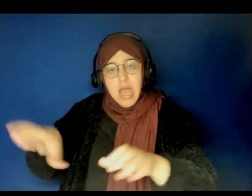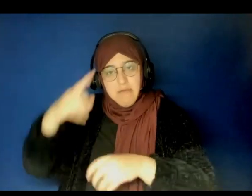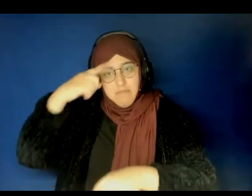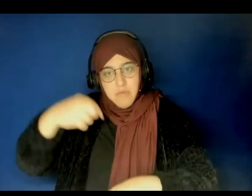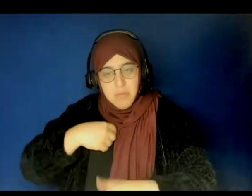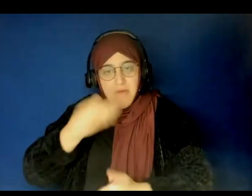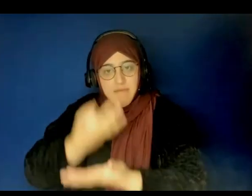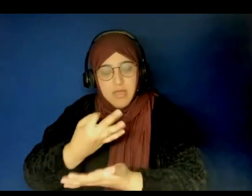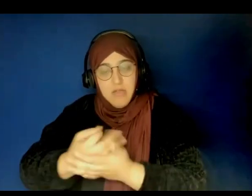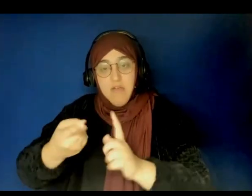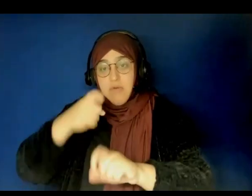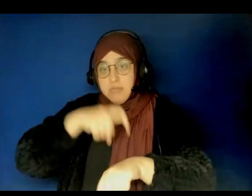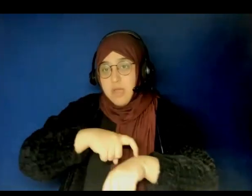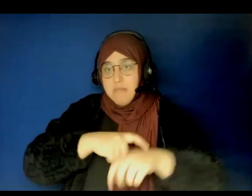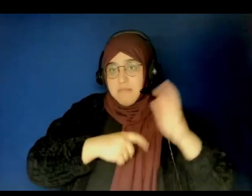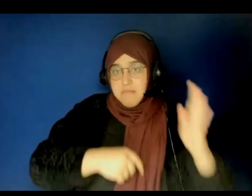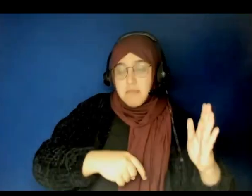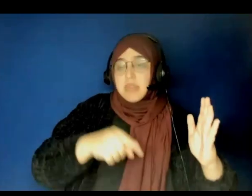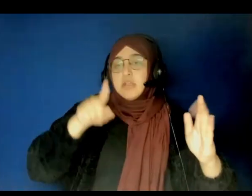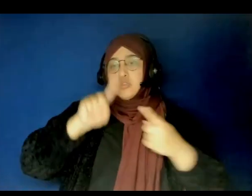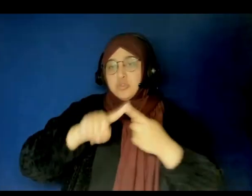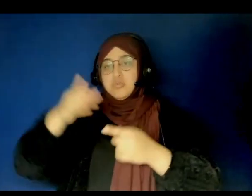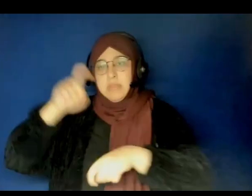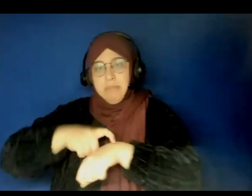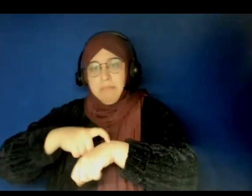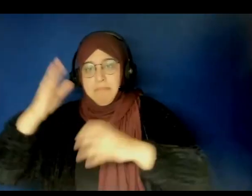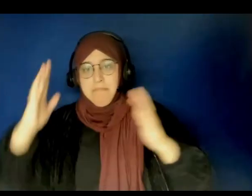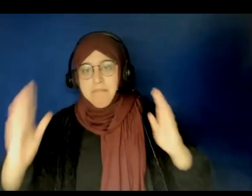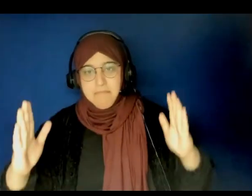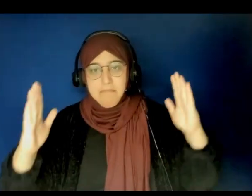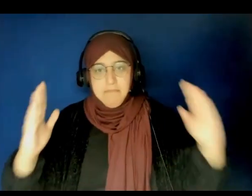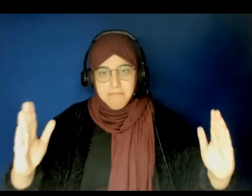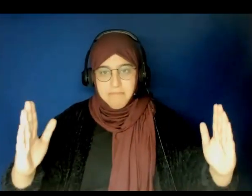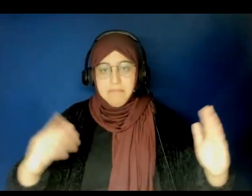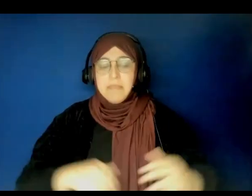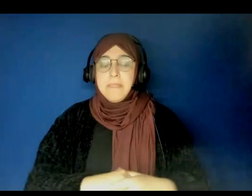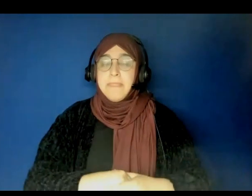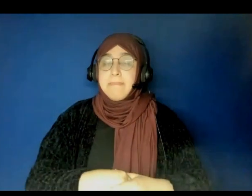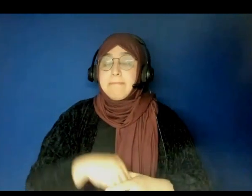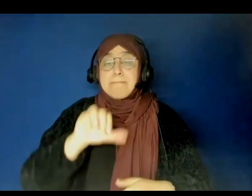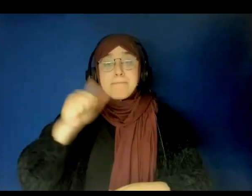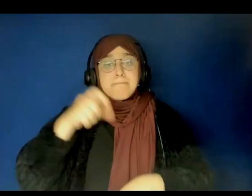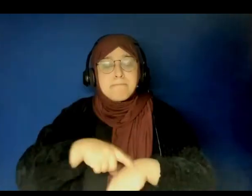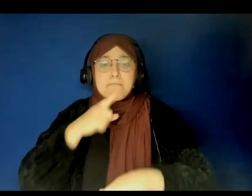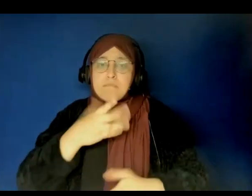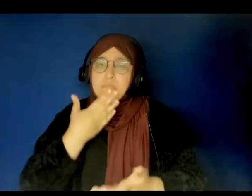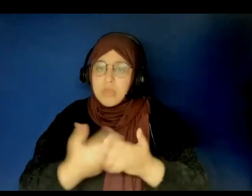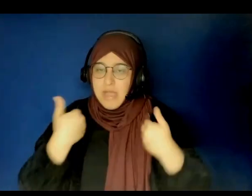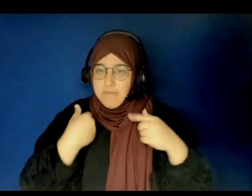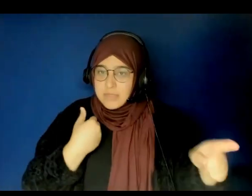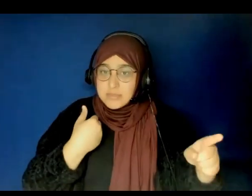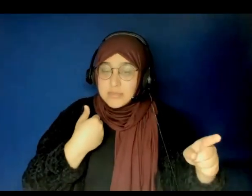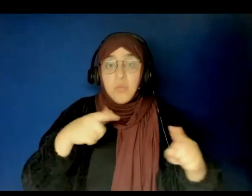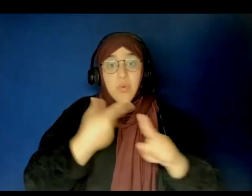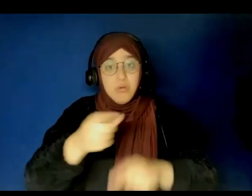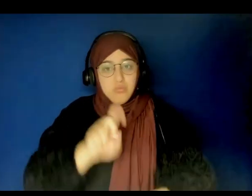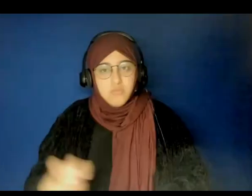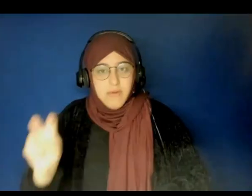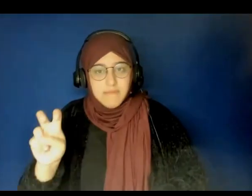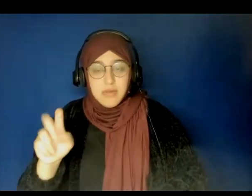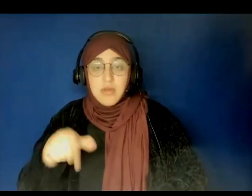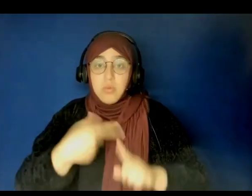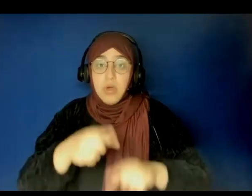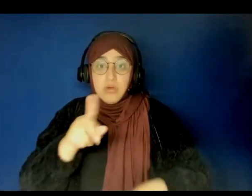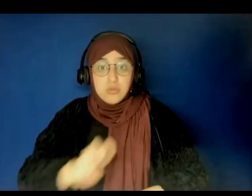Another area that durable power of attorneys are good for is when you travel. So if you travel, and you have bills that need to be paid in